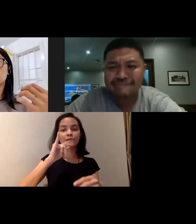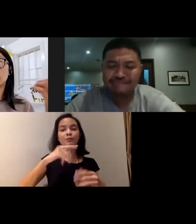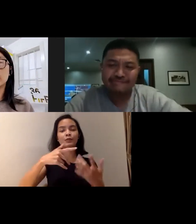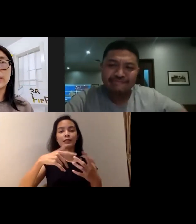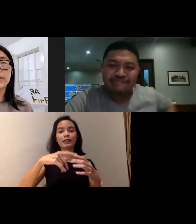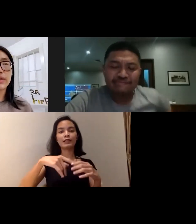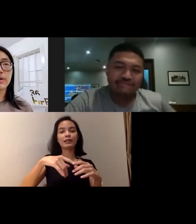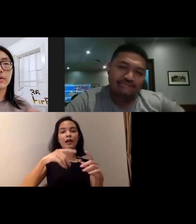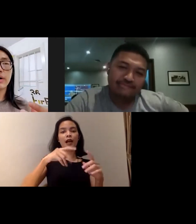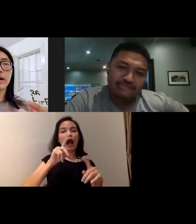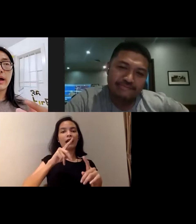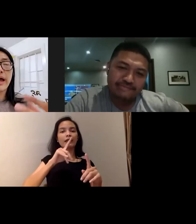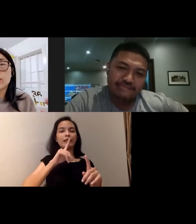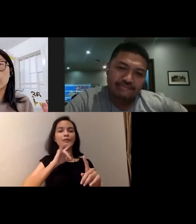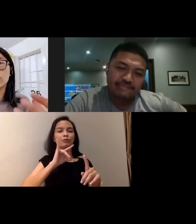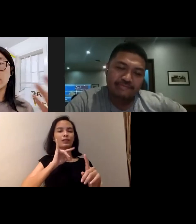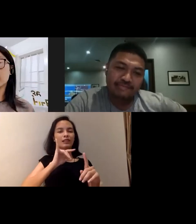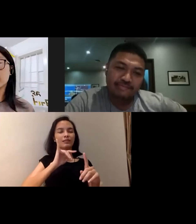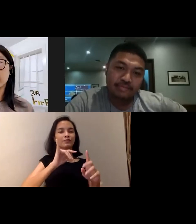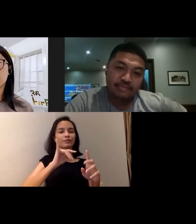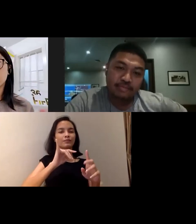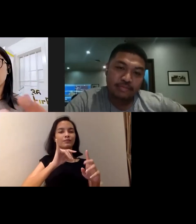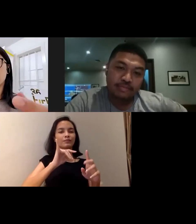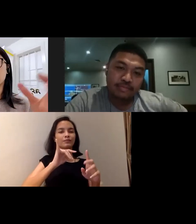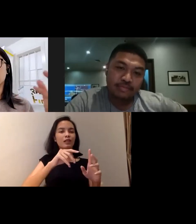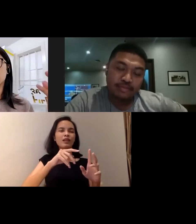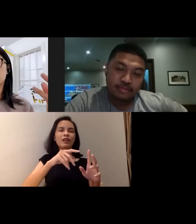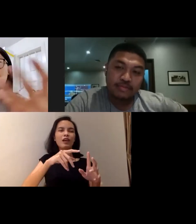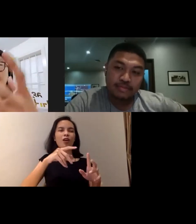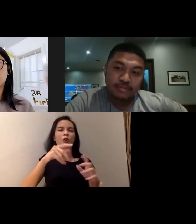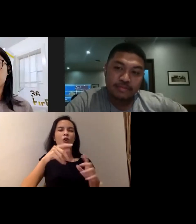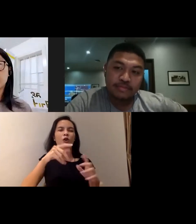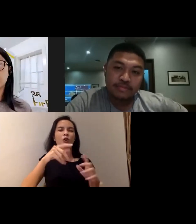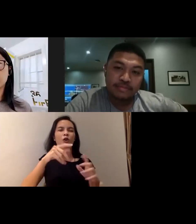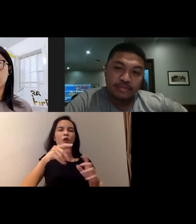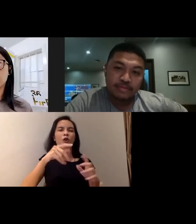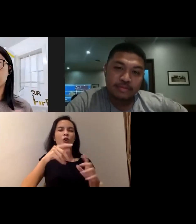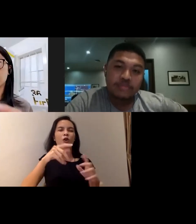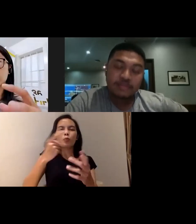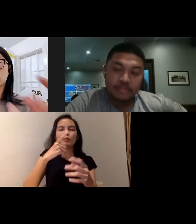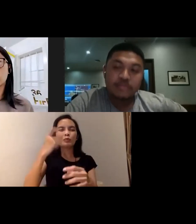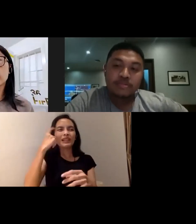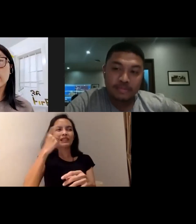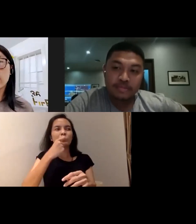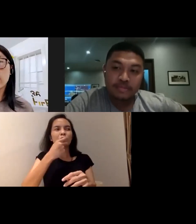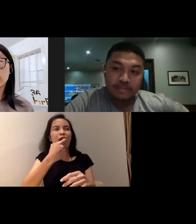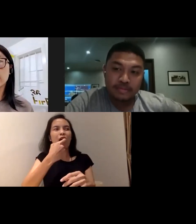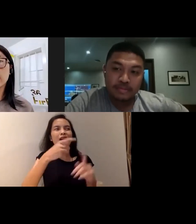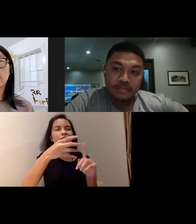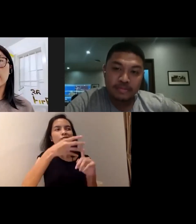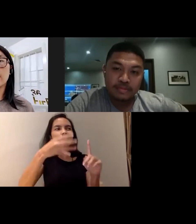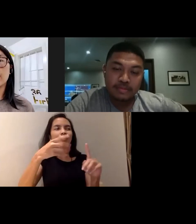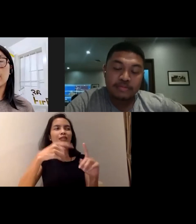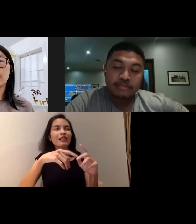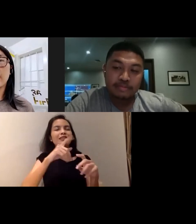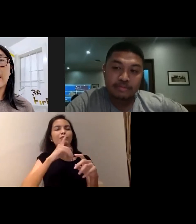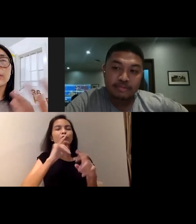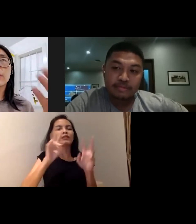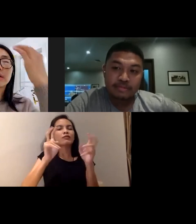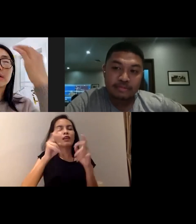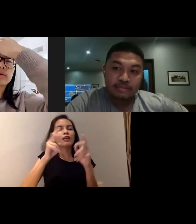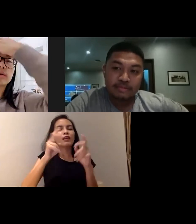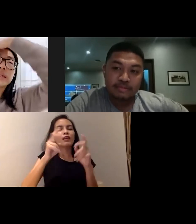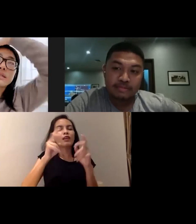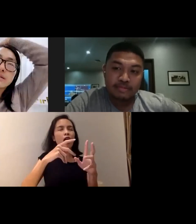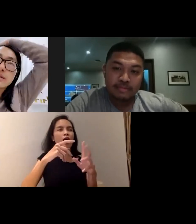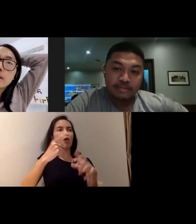stereotypical traditional heteronormative type, you know, of storytelling.